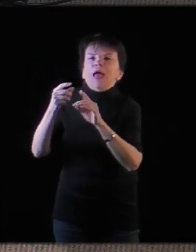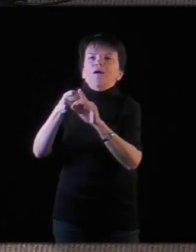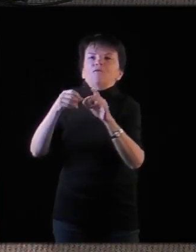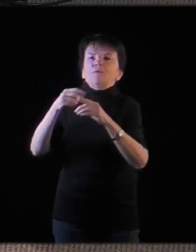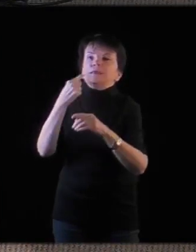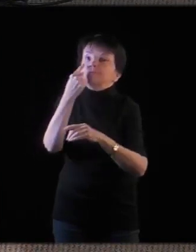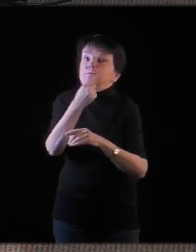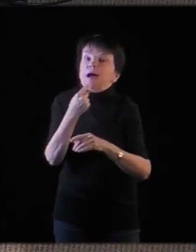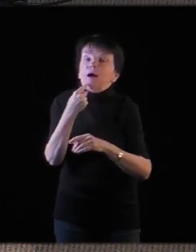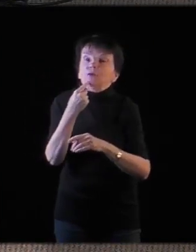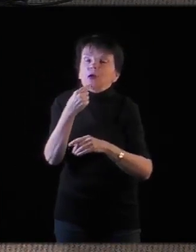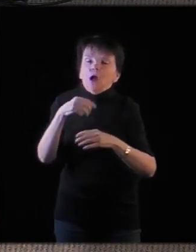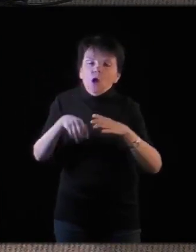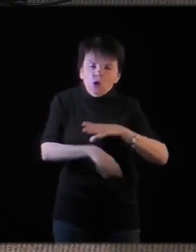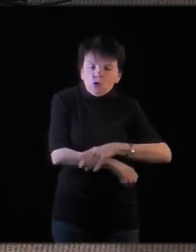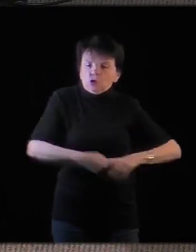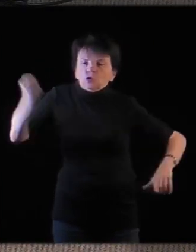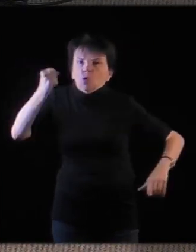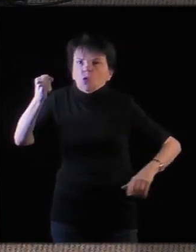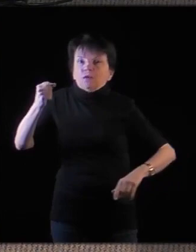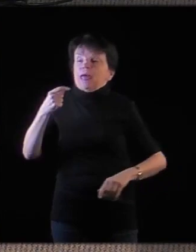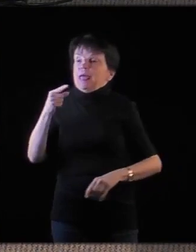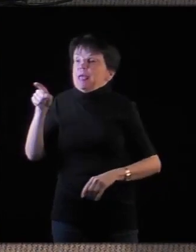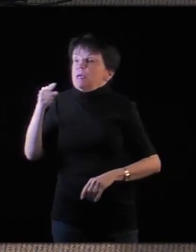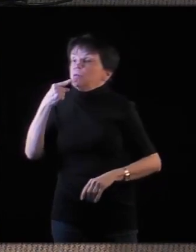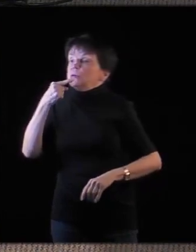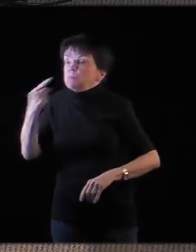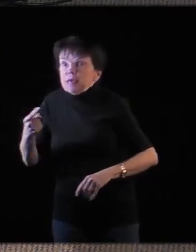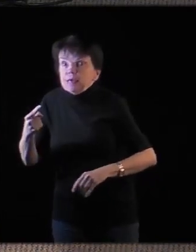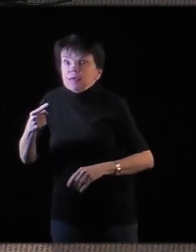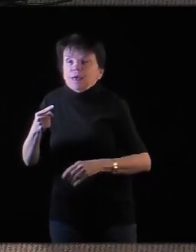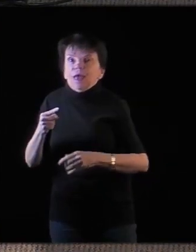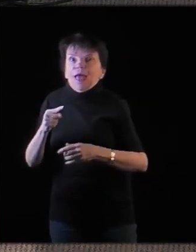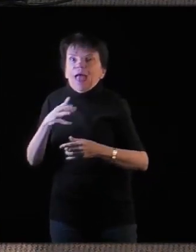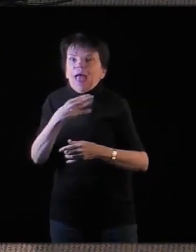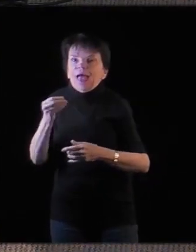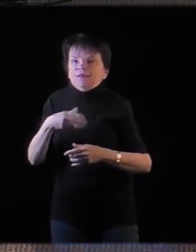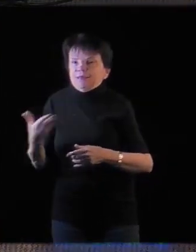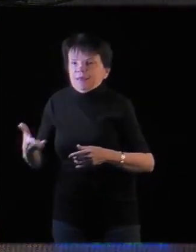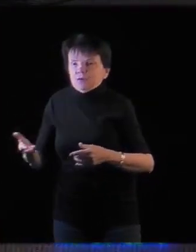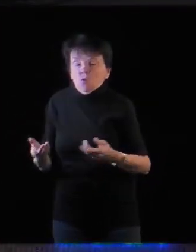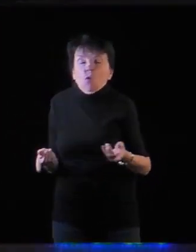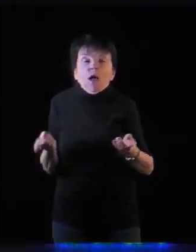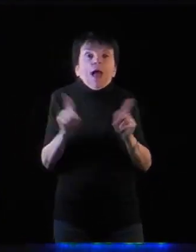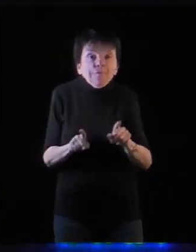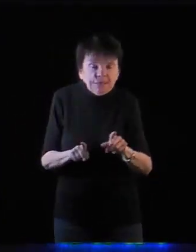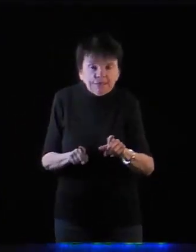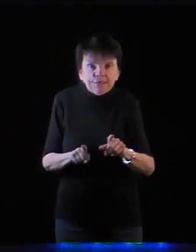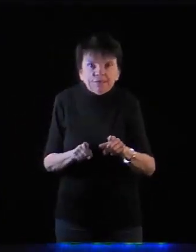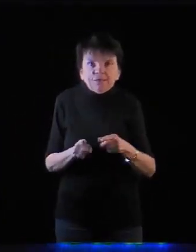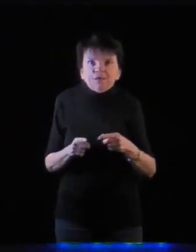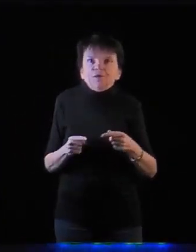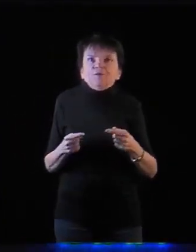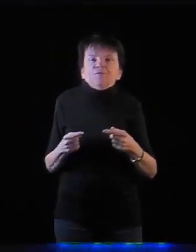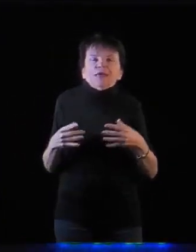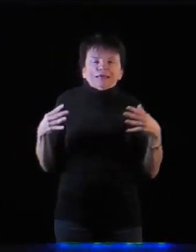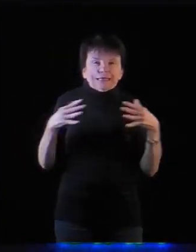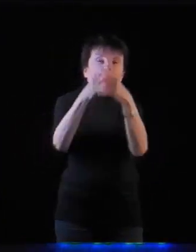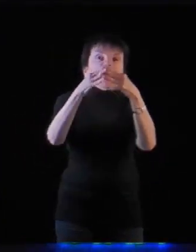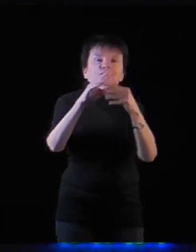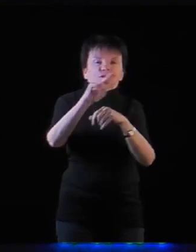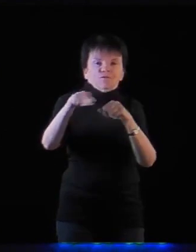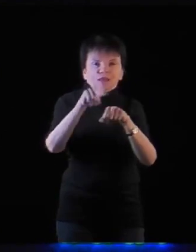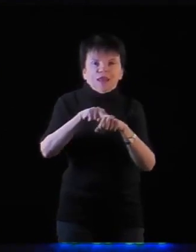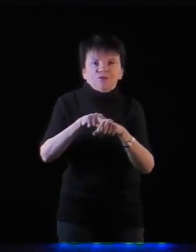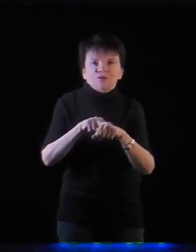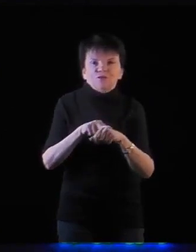word of God. In other words, he will speak and things will happen. This clash of the nations. You know, it kind of takes me